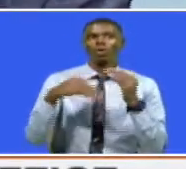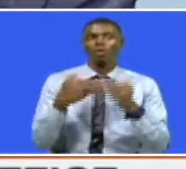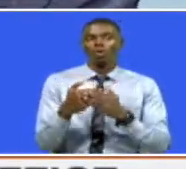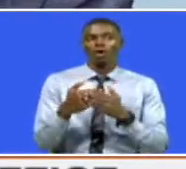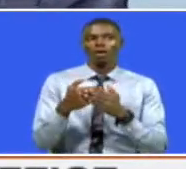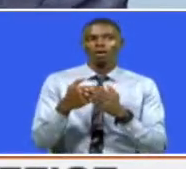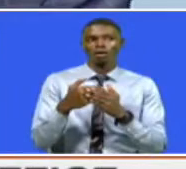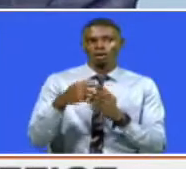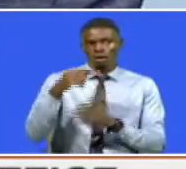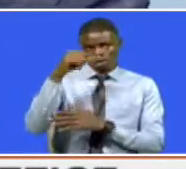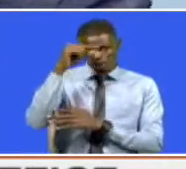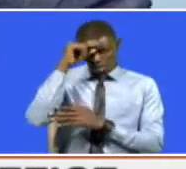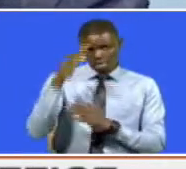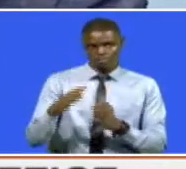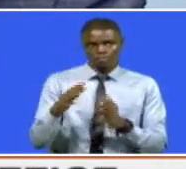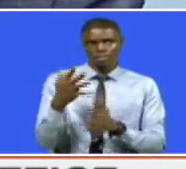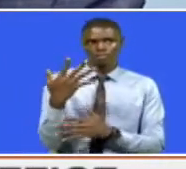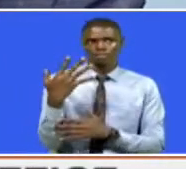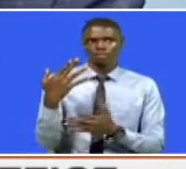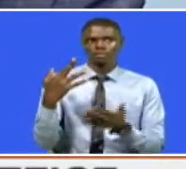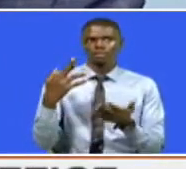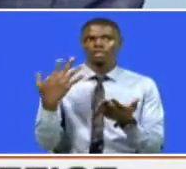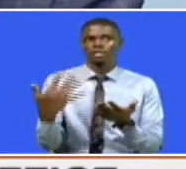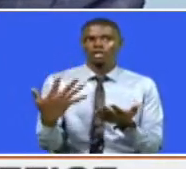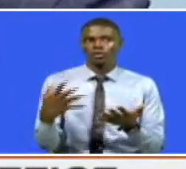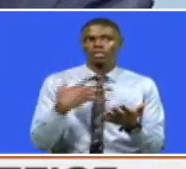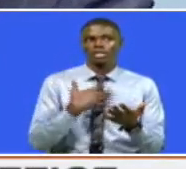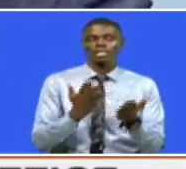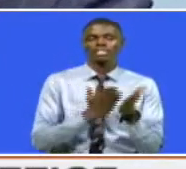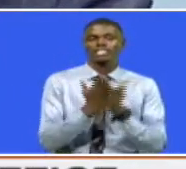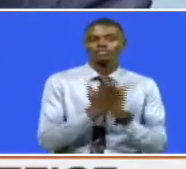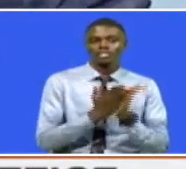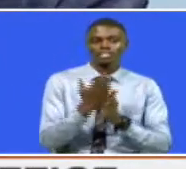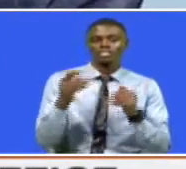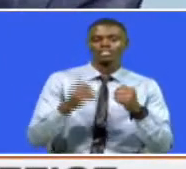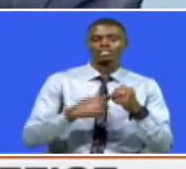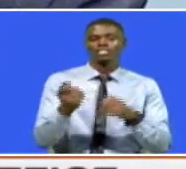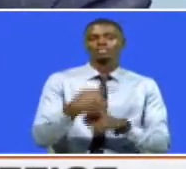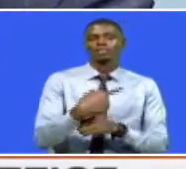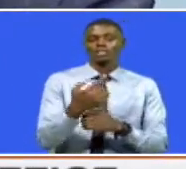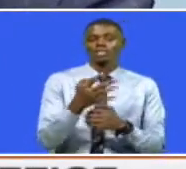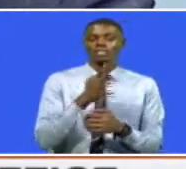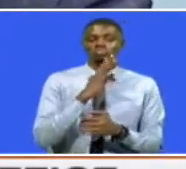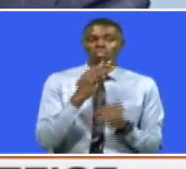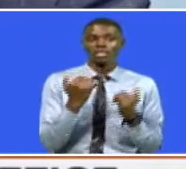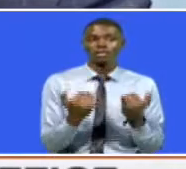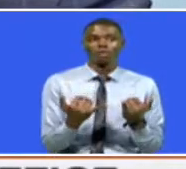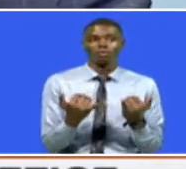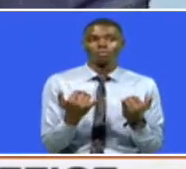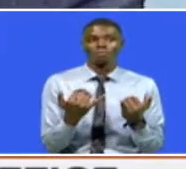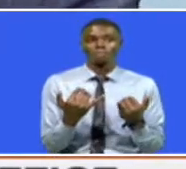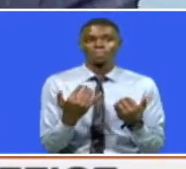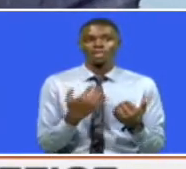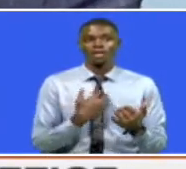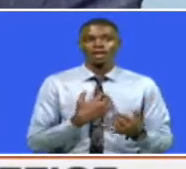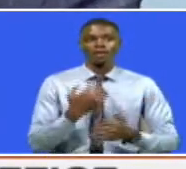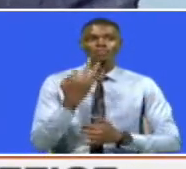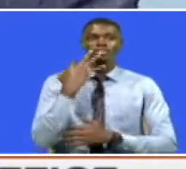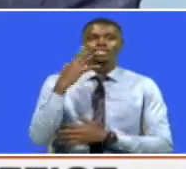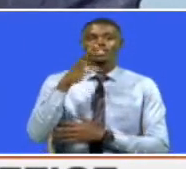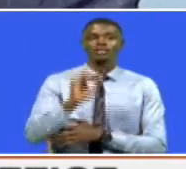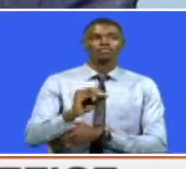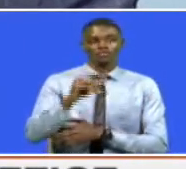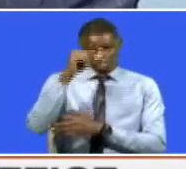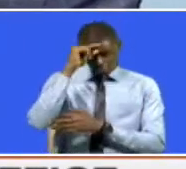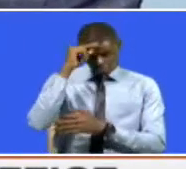records and digitalize all government services within the next 6 months. As we speak, we have got 350